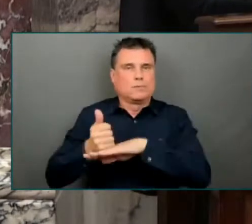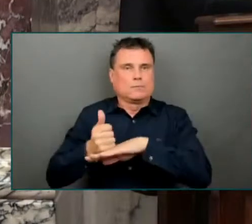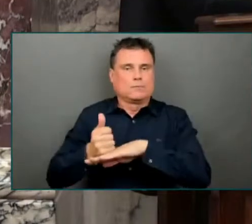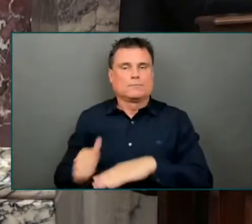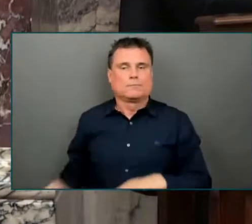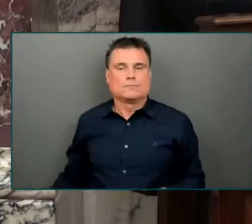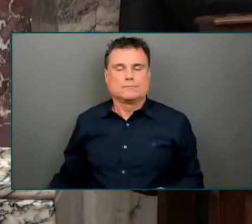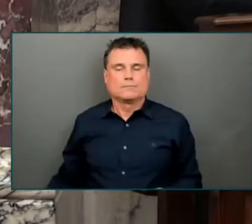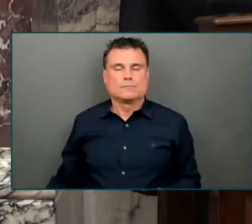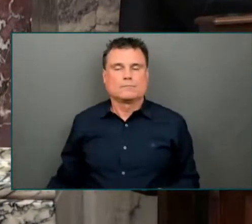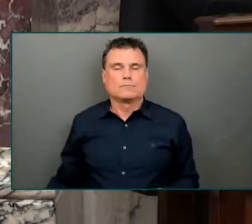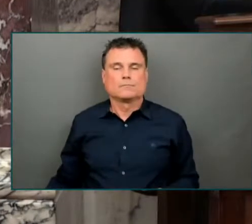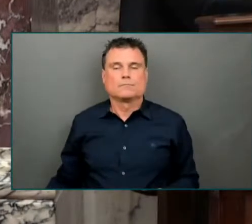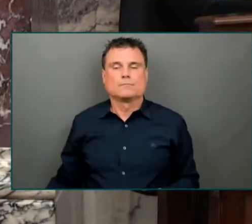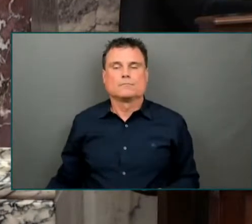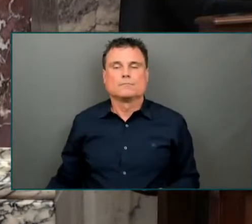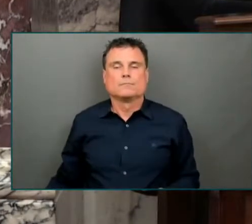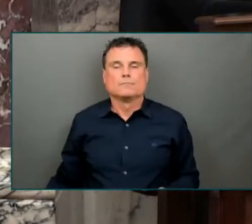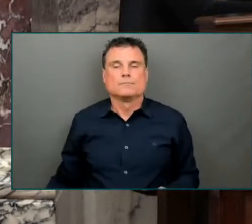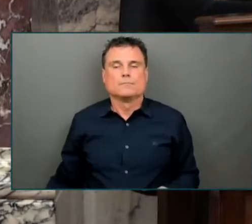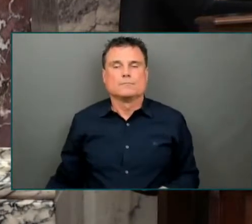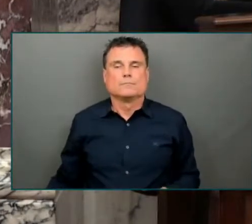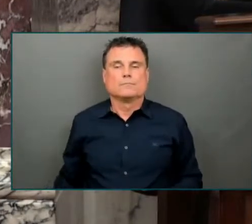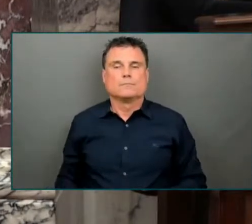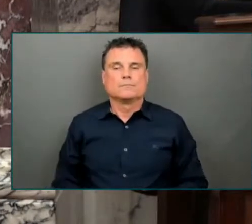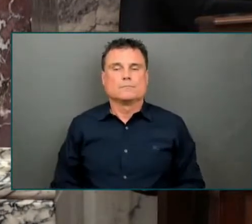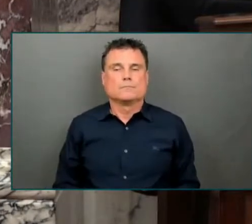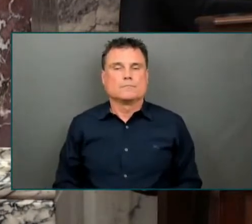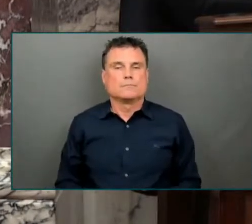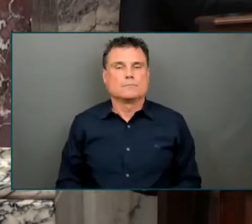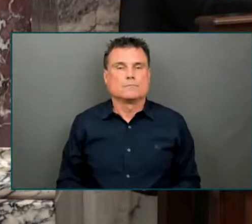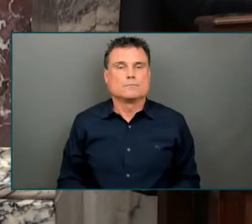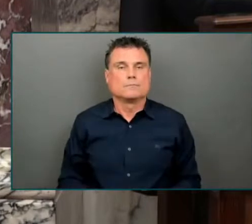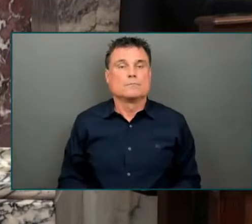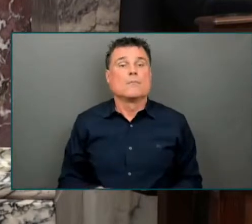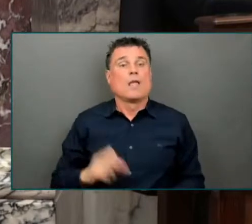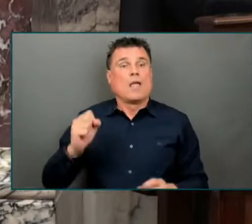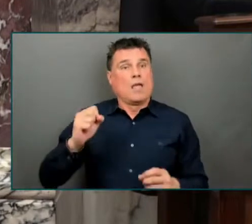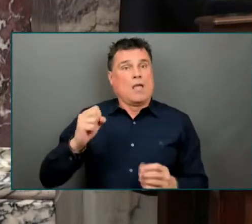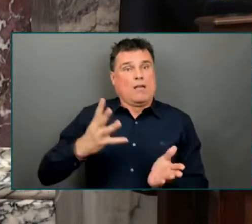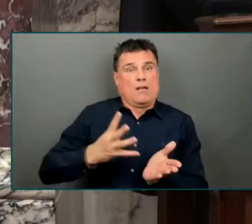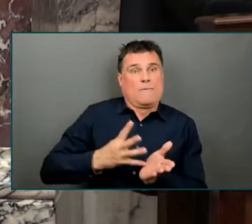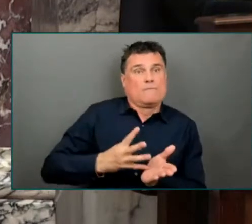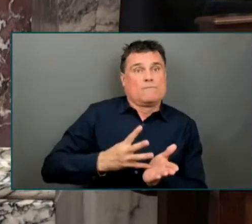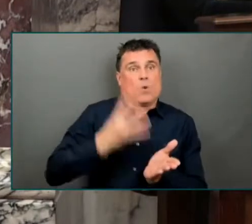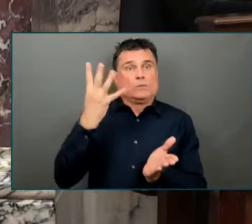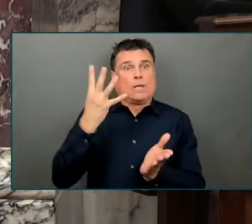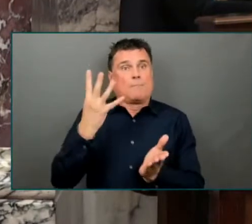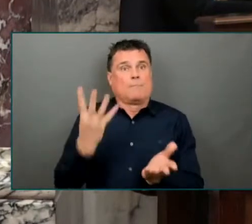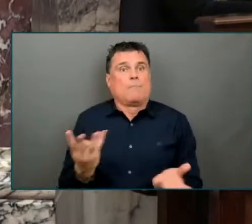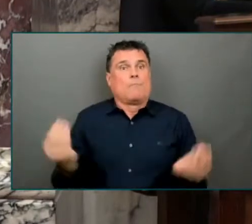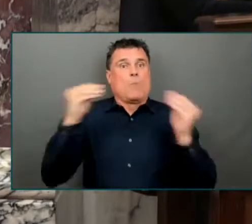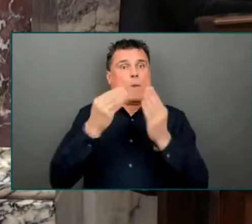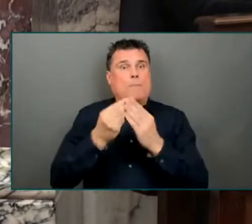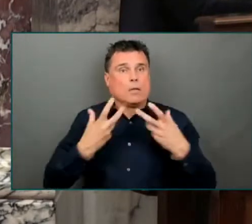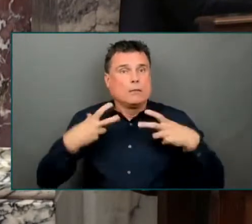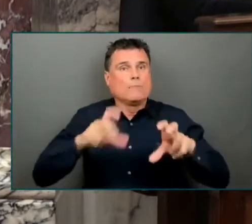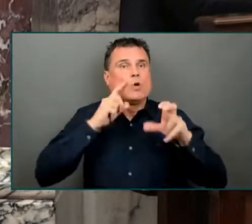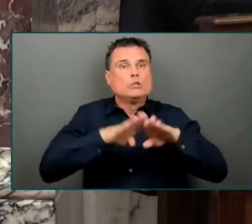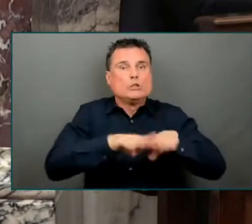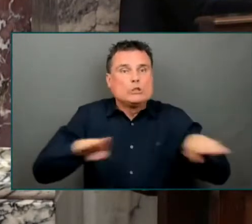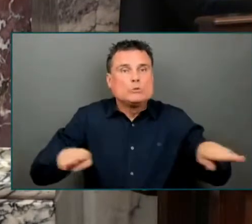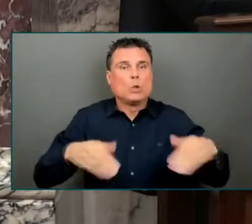and expanding programs put in place to respond to the overdose crisis. Our plan delivers a wide spectrum of substance use treatment and